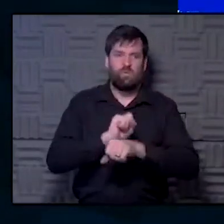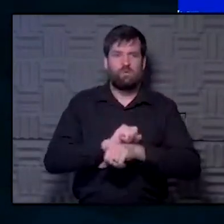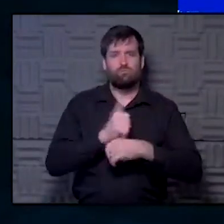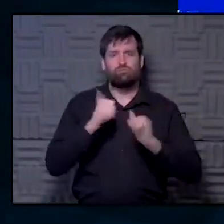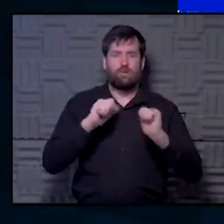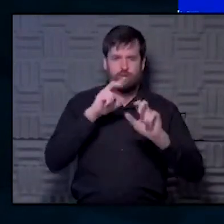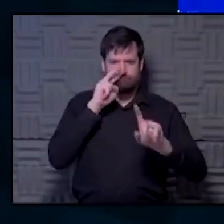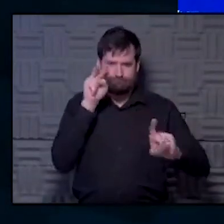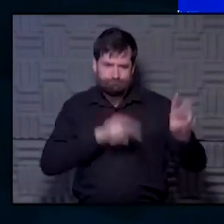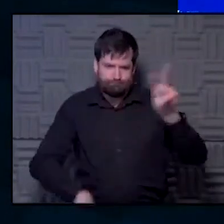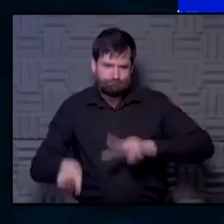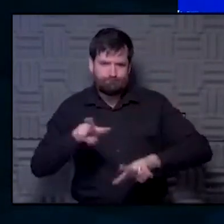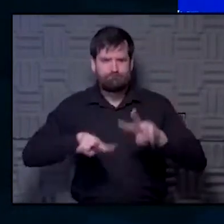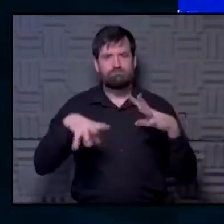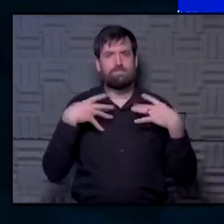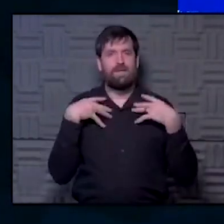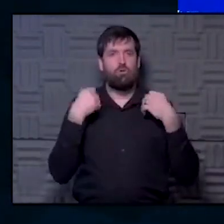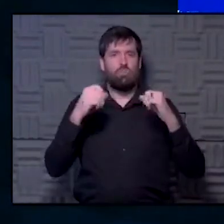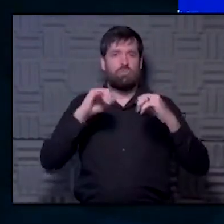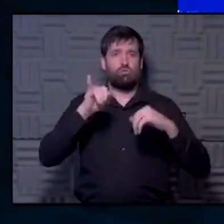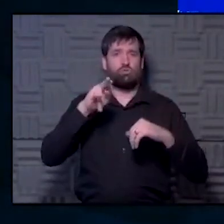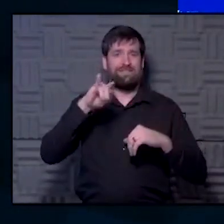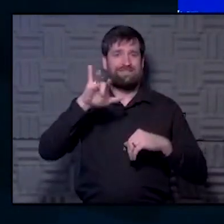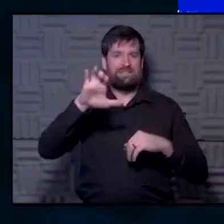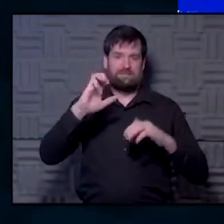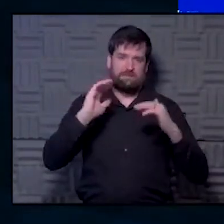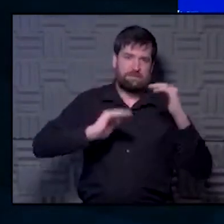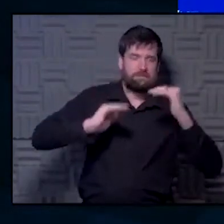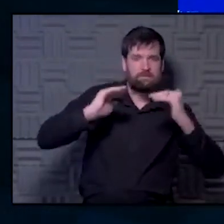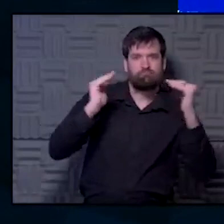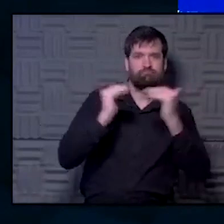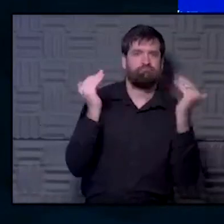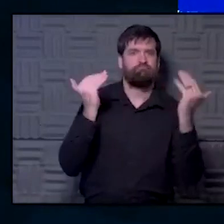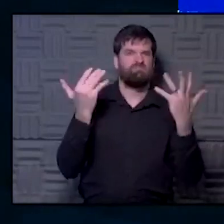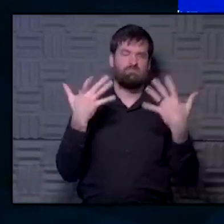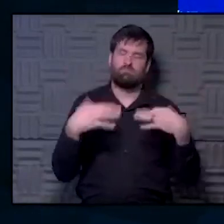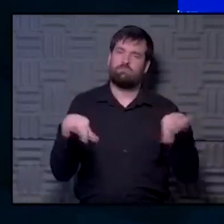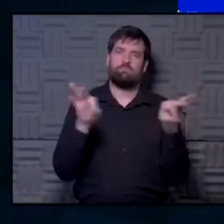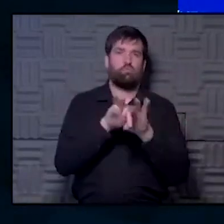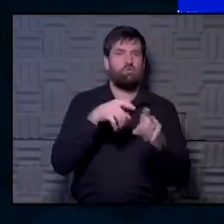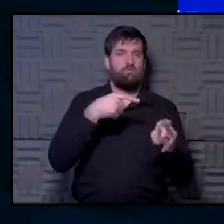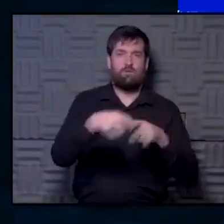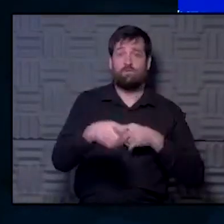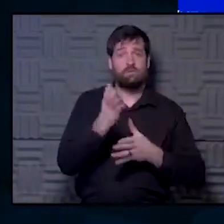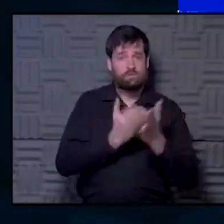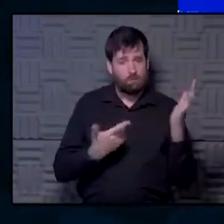help us look at health justice, such an important field, and some of us